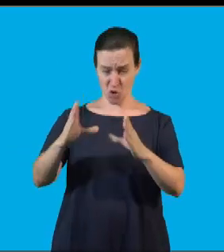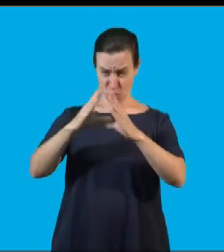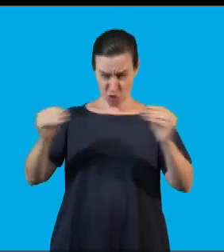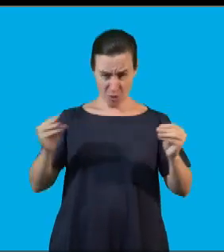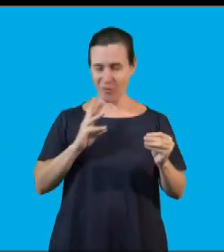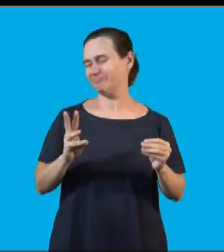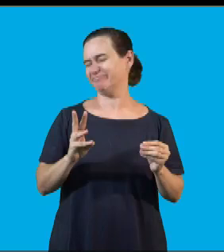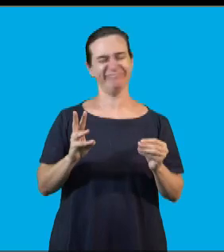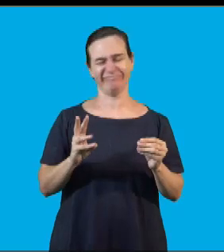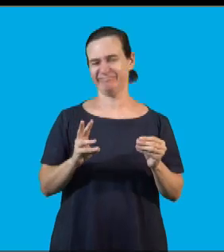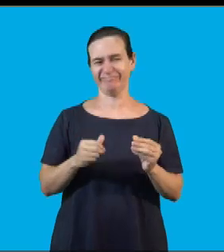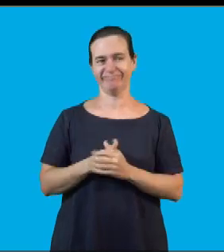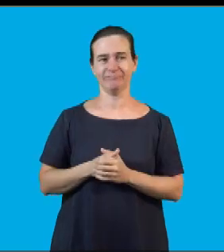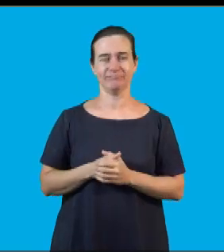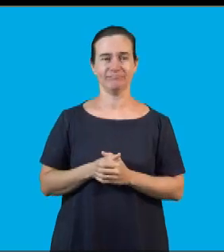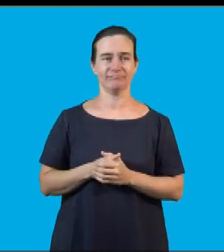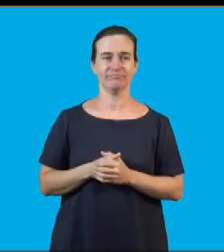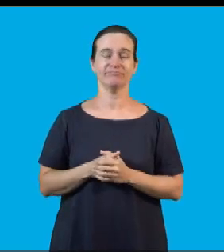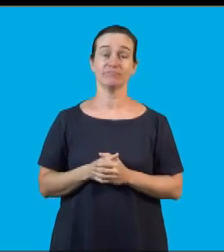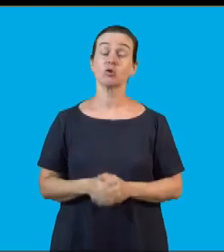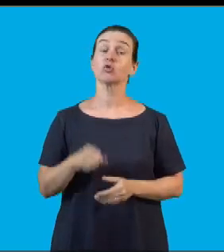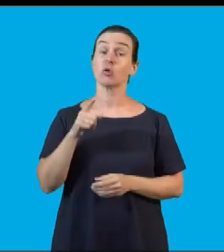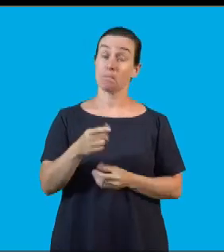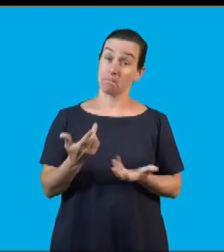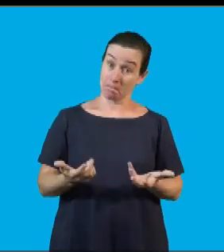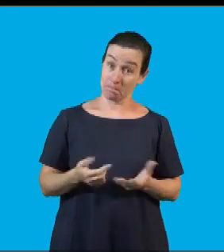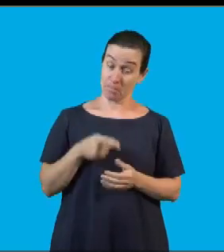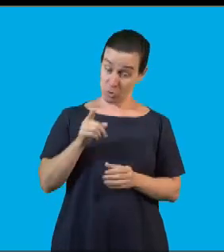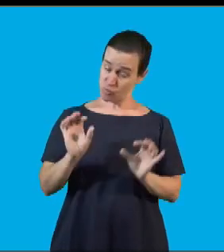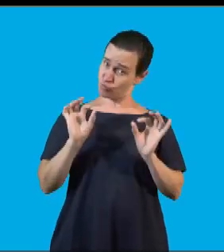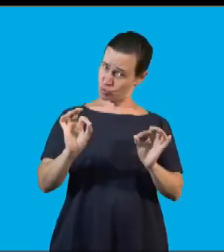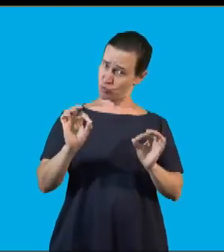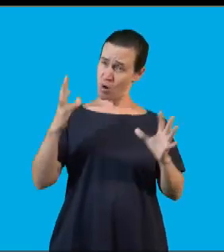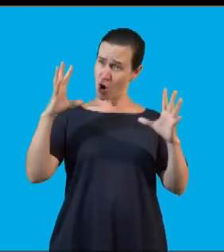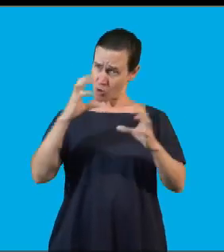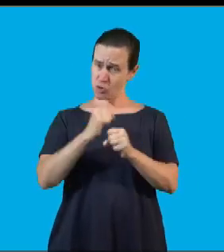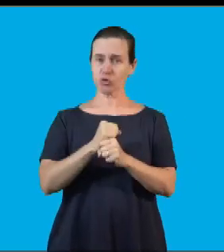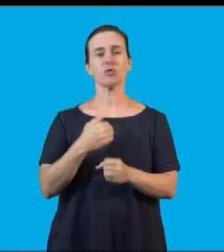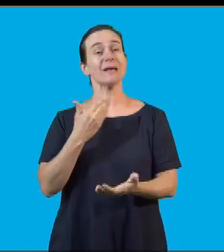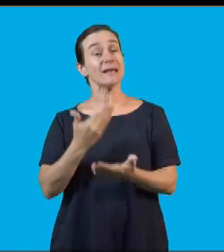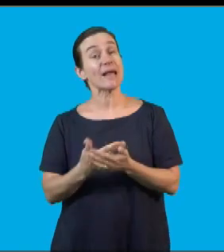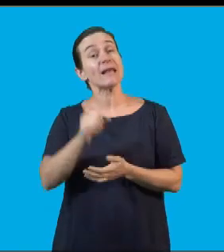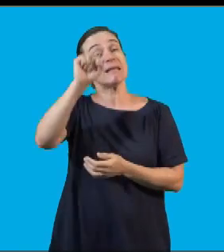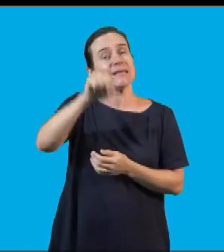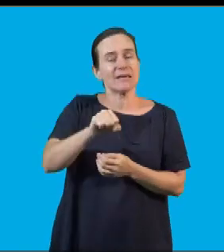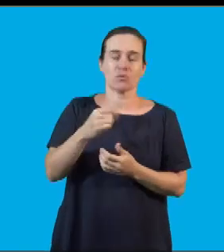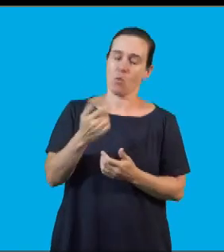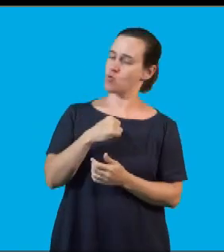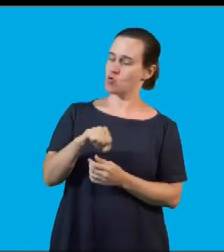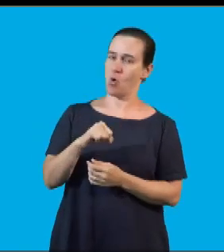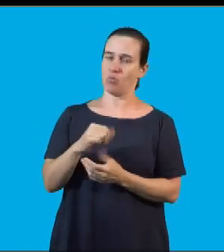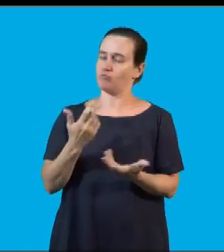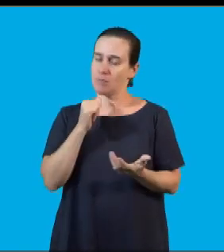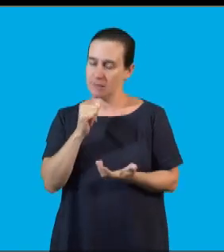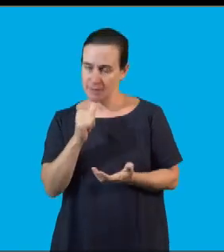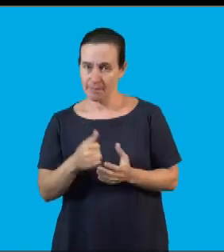reading will never go away. Let's look at the answer. So of course they ask you, is it suitable? You can give a yes or